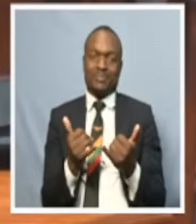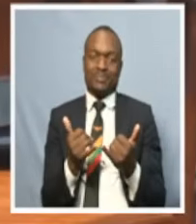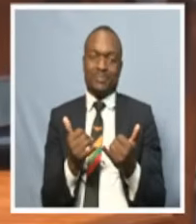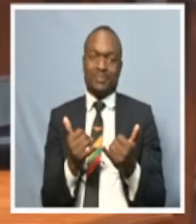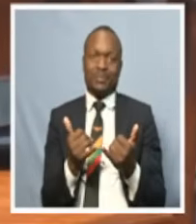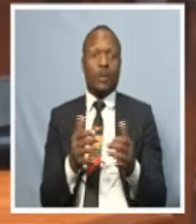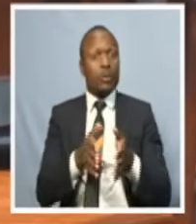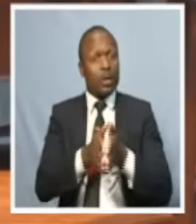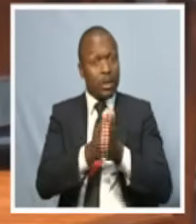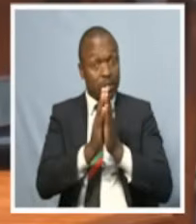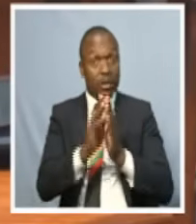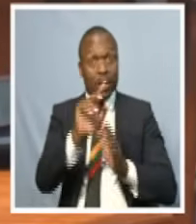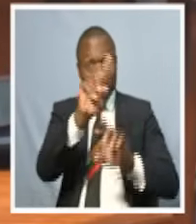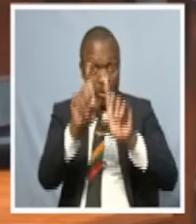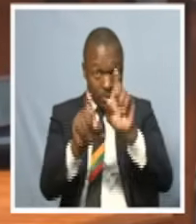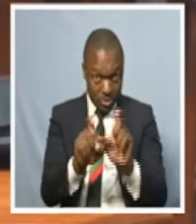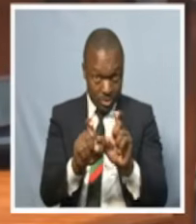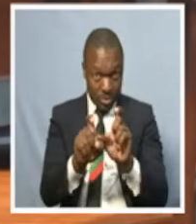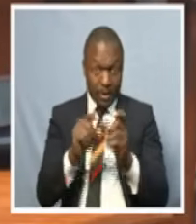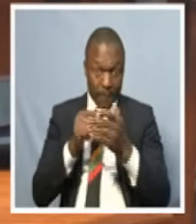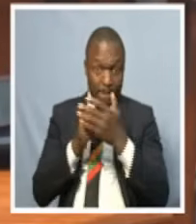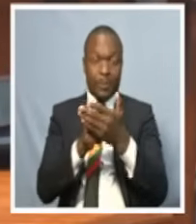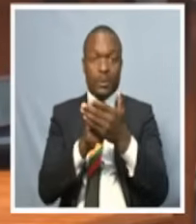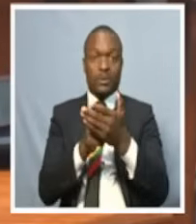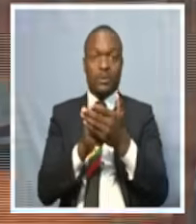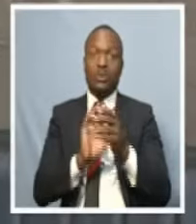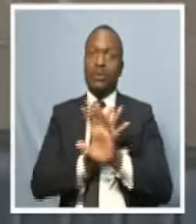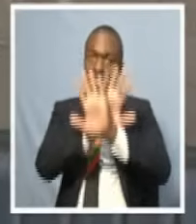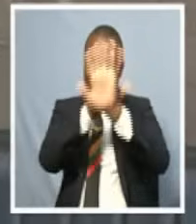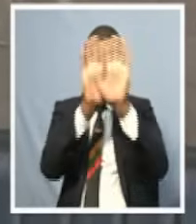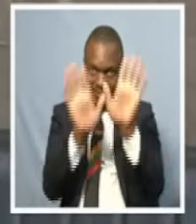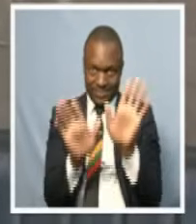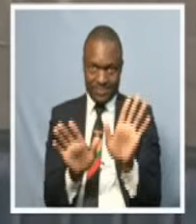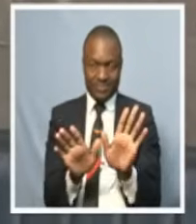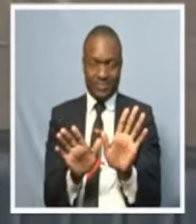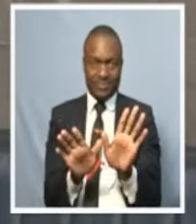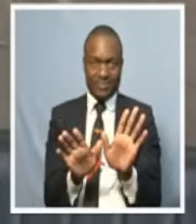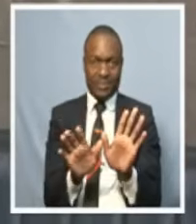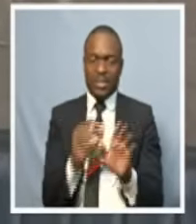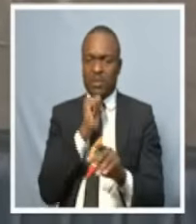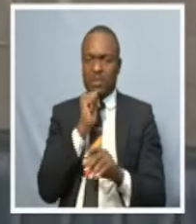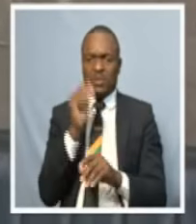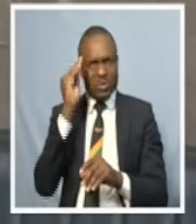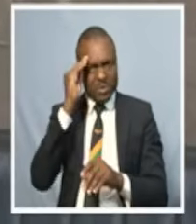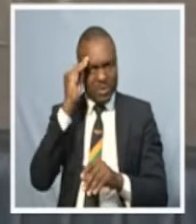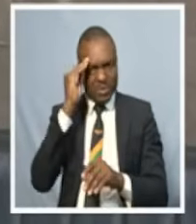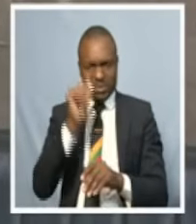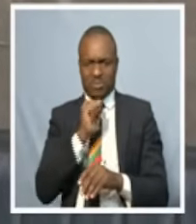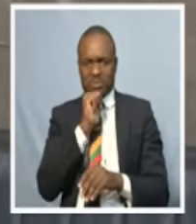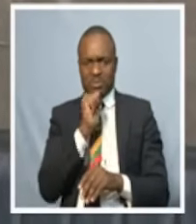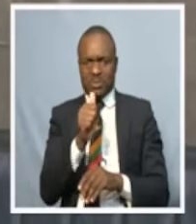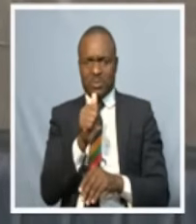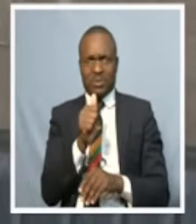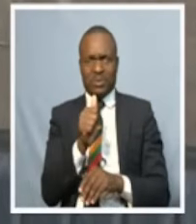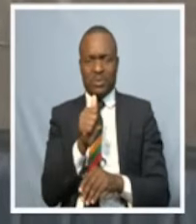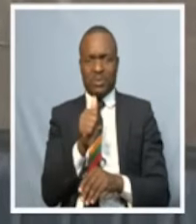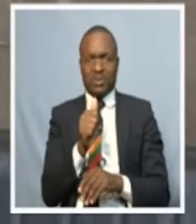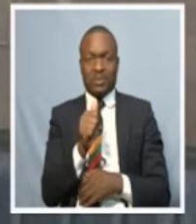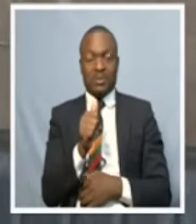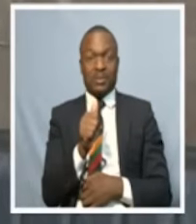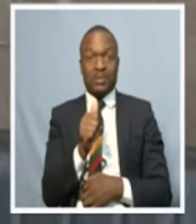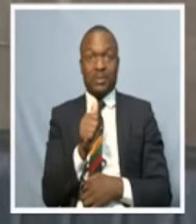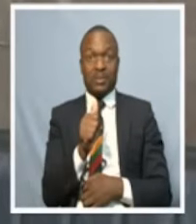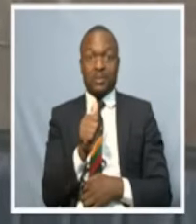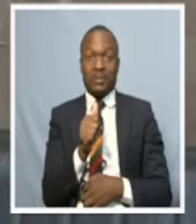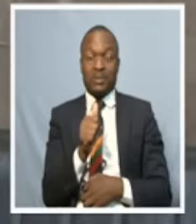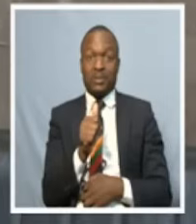are asking questions on points of clarification. I don't know, it does not qualify to come